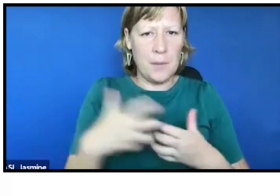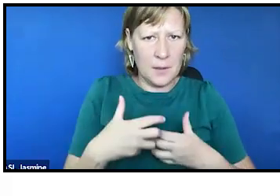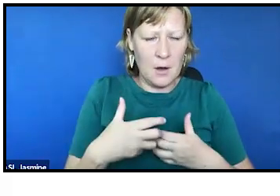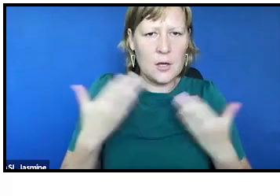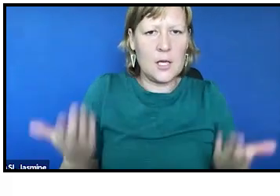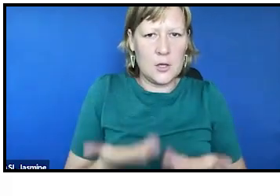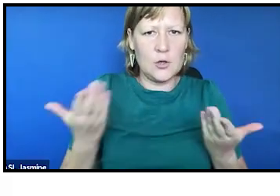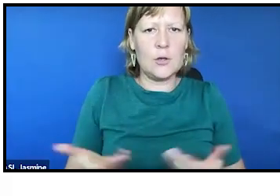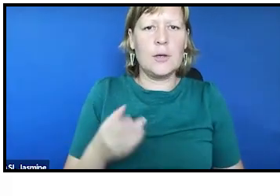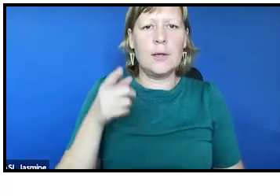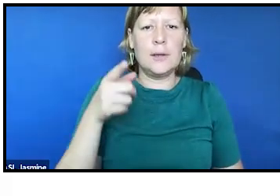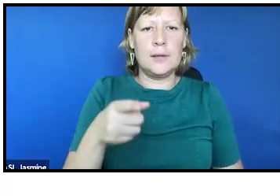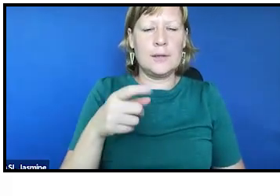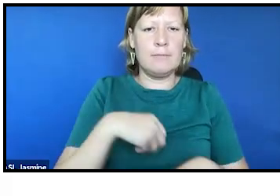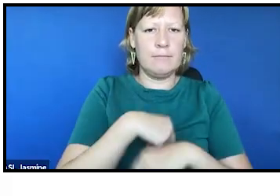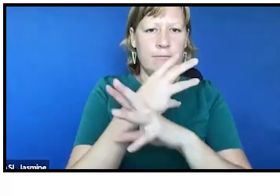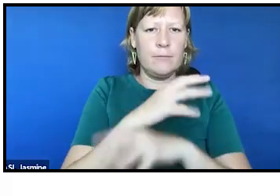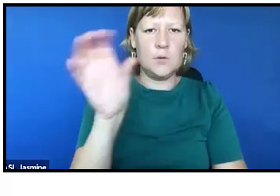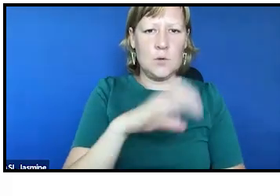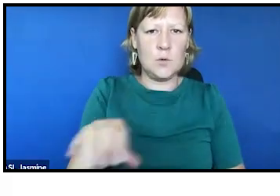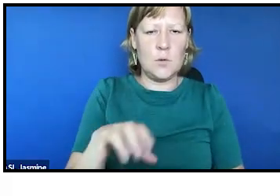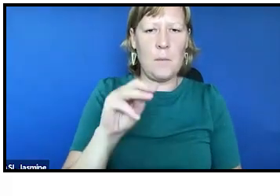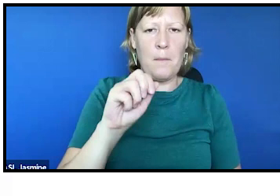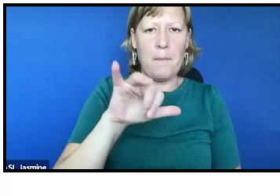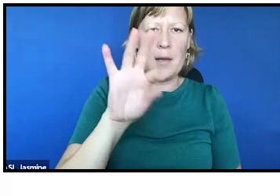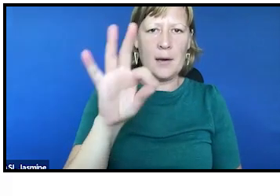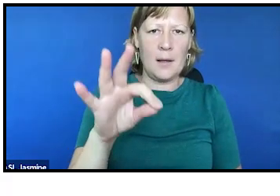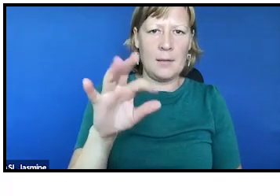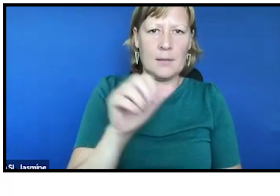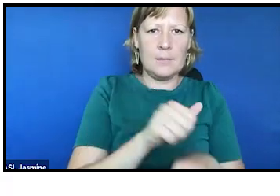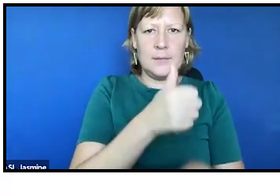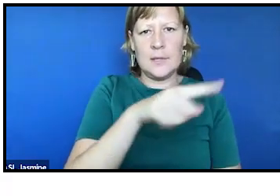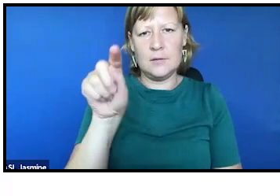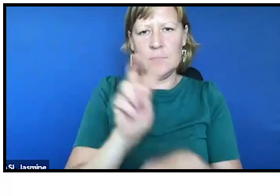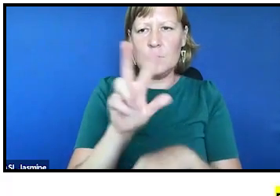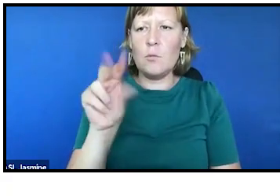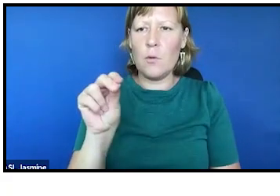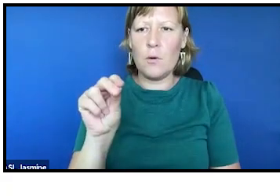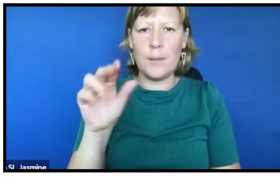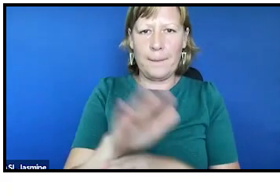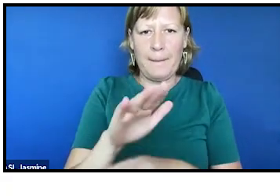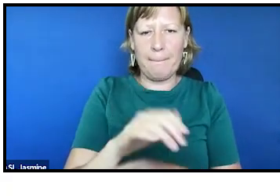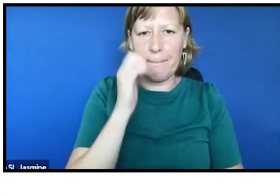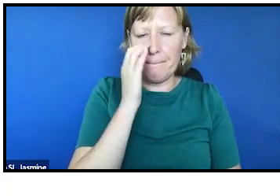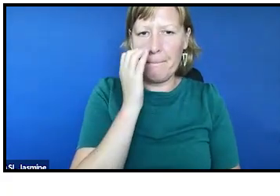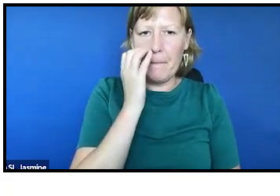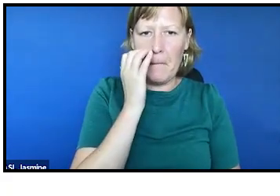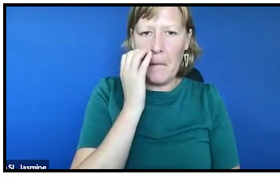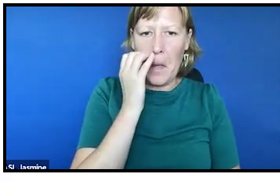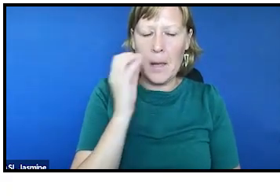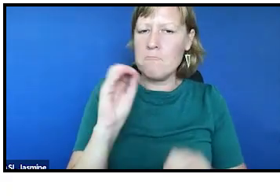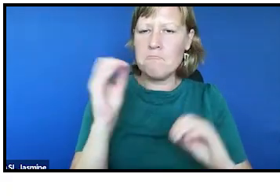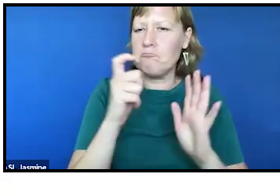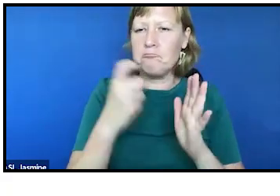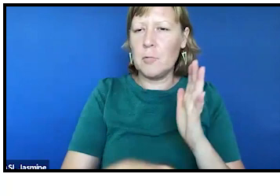takes place virtually over Zoom on Thursday, May 9th from 10 a.m. to 2:30 p.m. There's no cost to